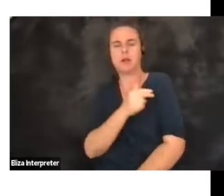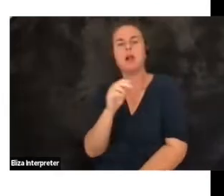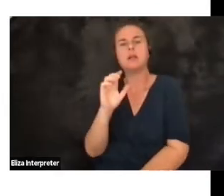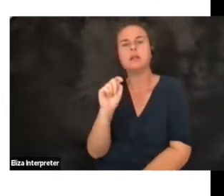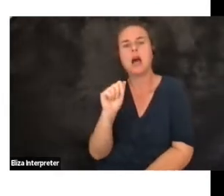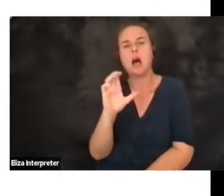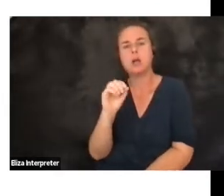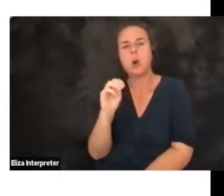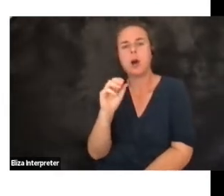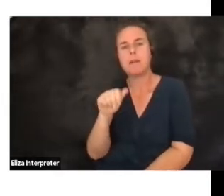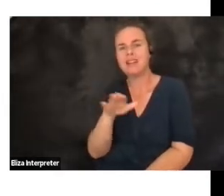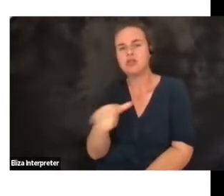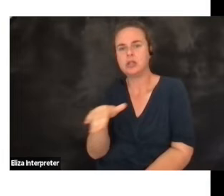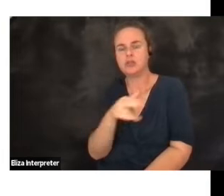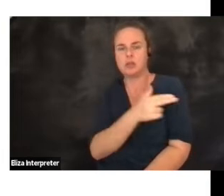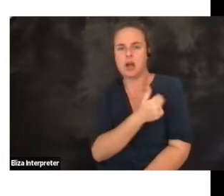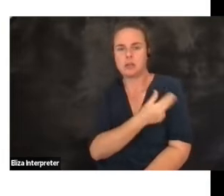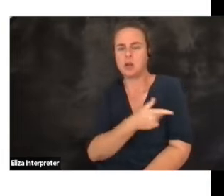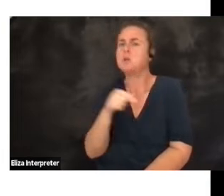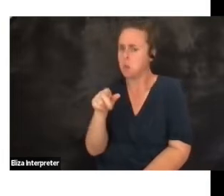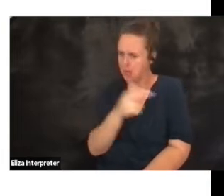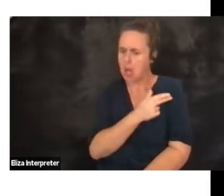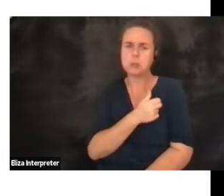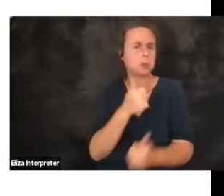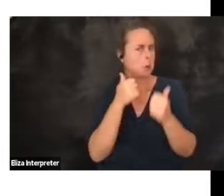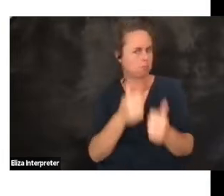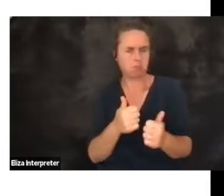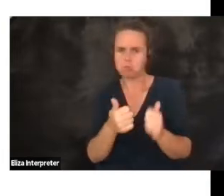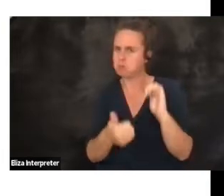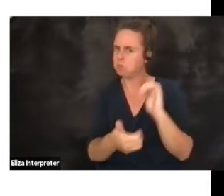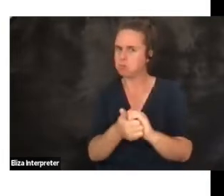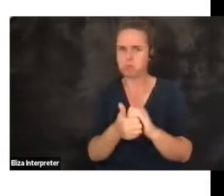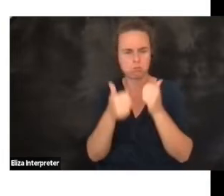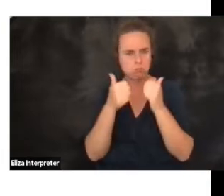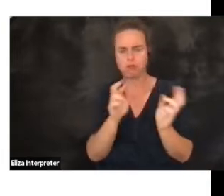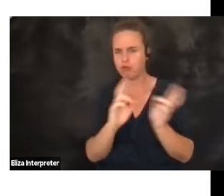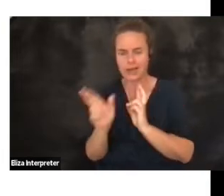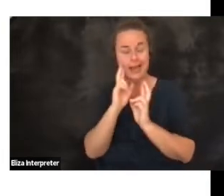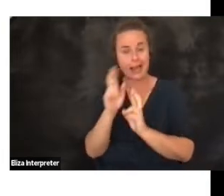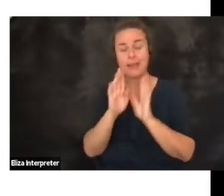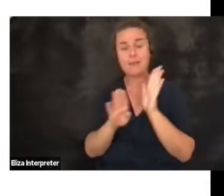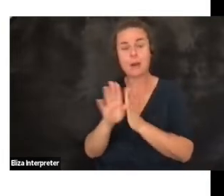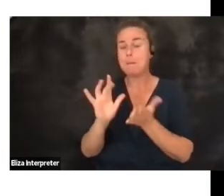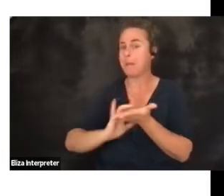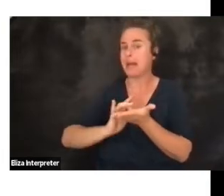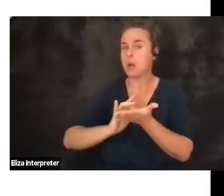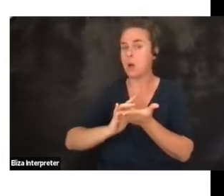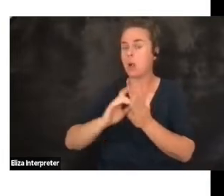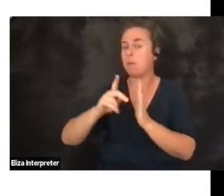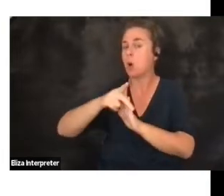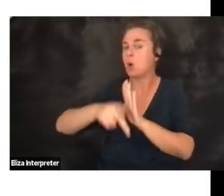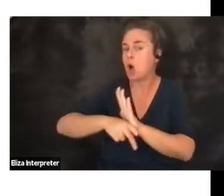Hospital developed medical protocols for how you assess and treat children exposed